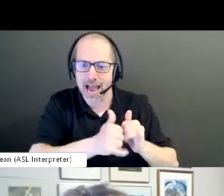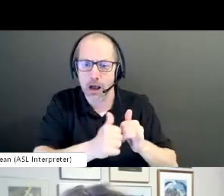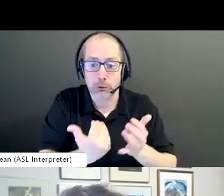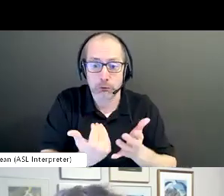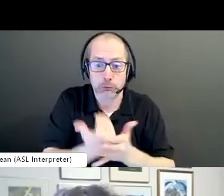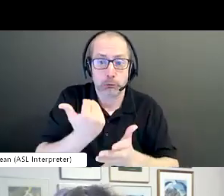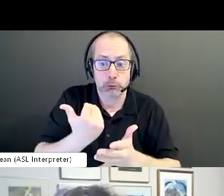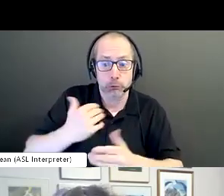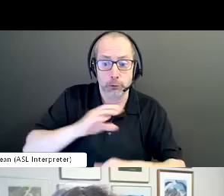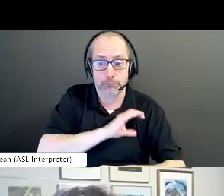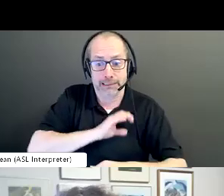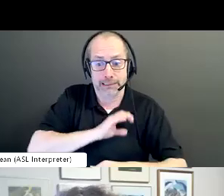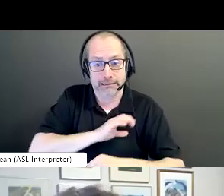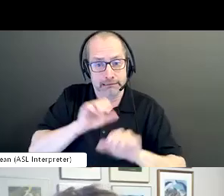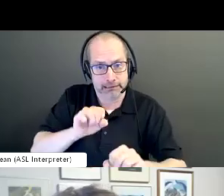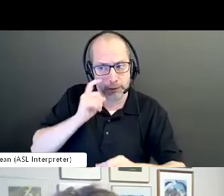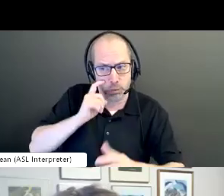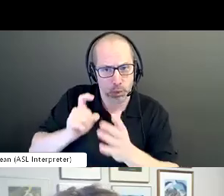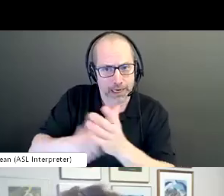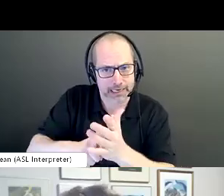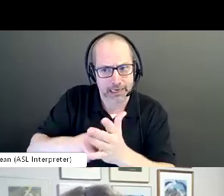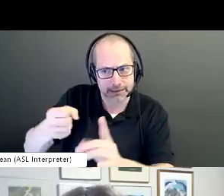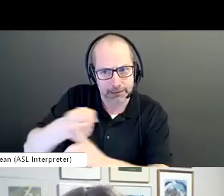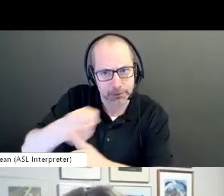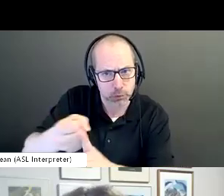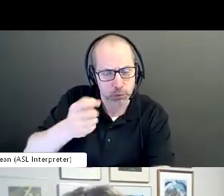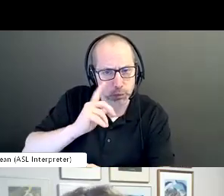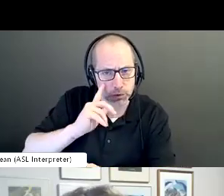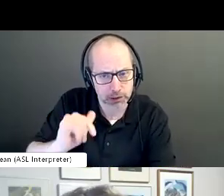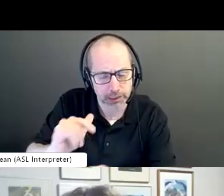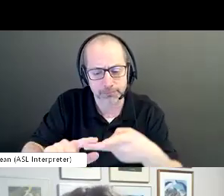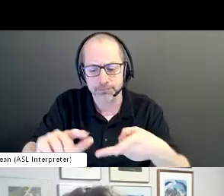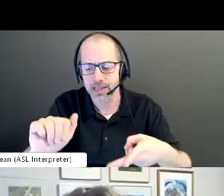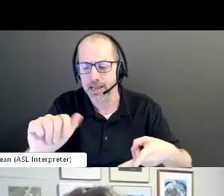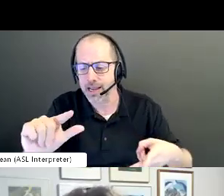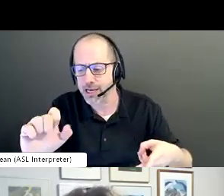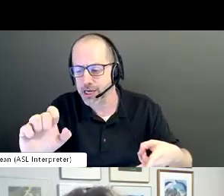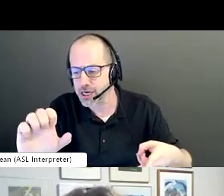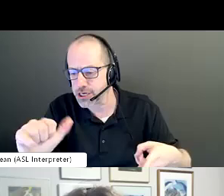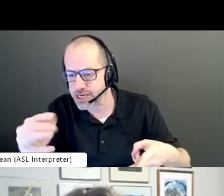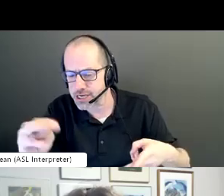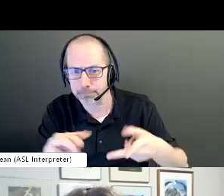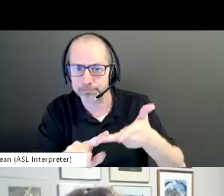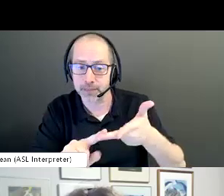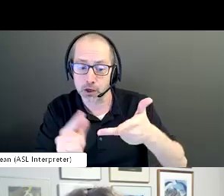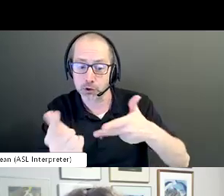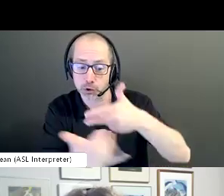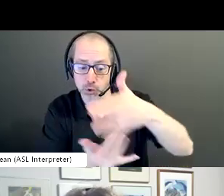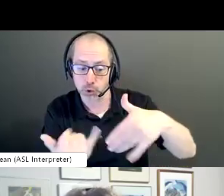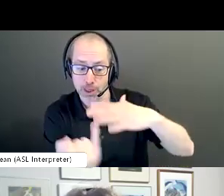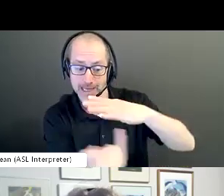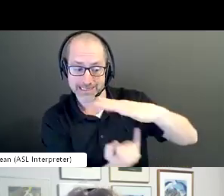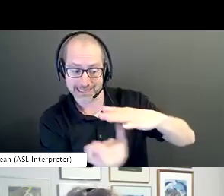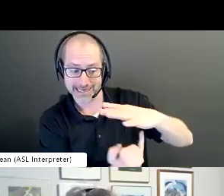older adults. We talk about ageism and social isolation as 2 of the factors